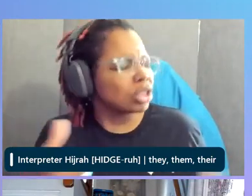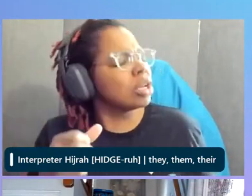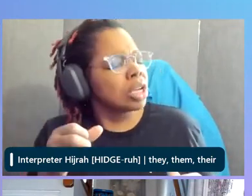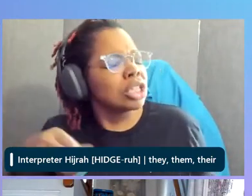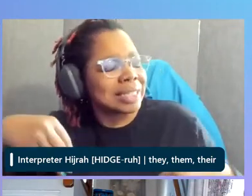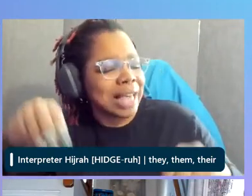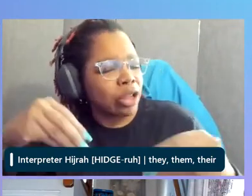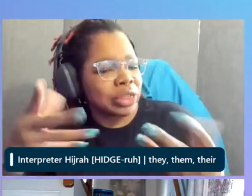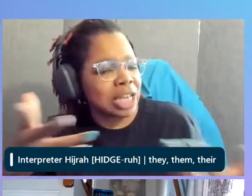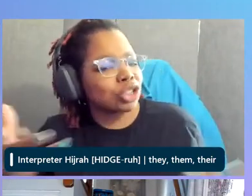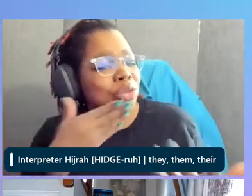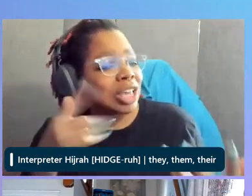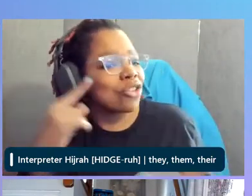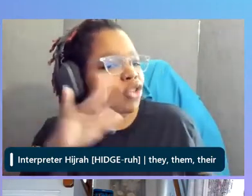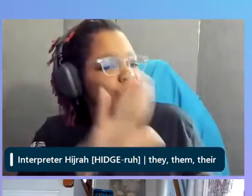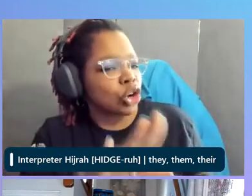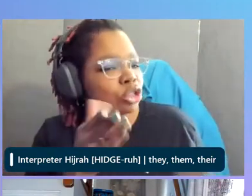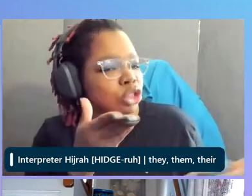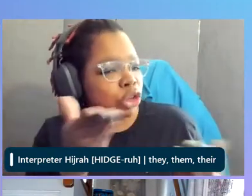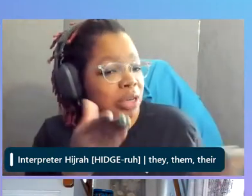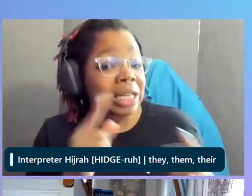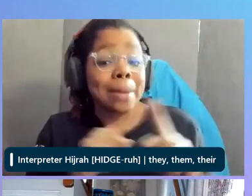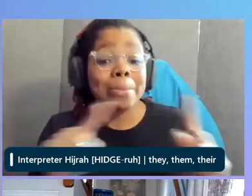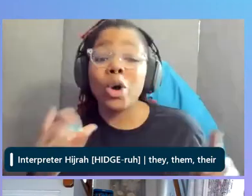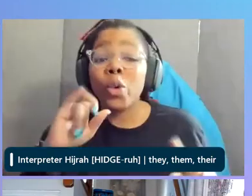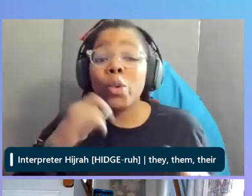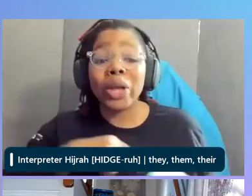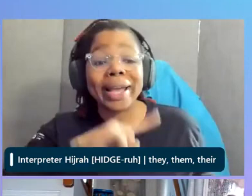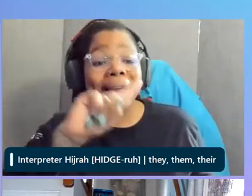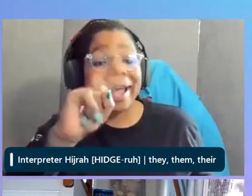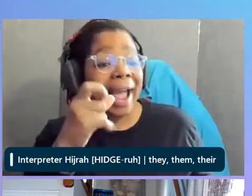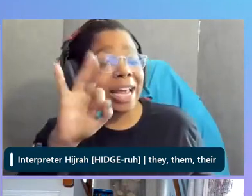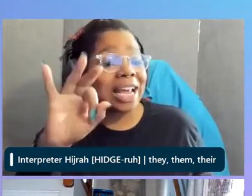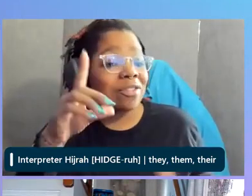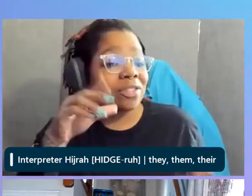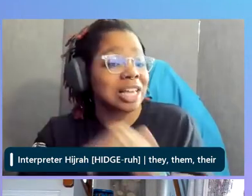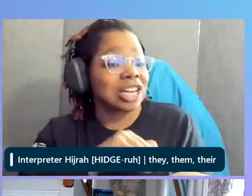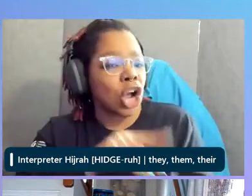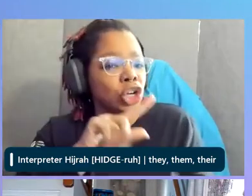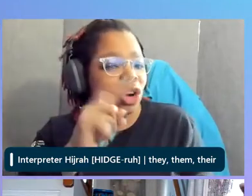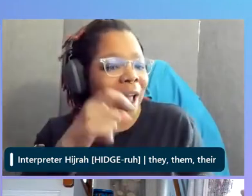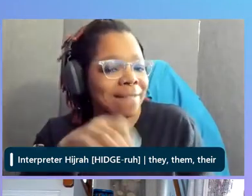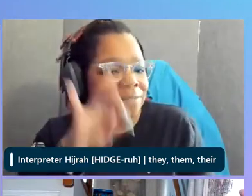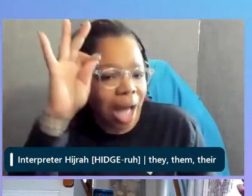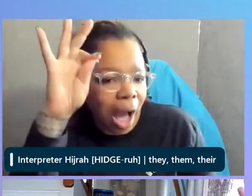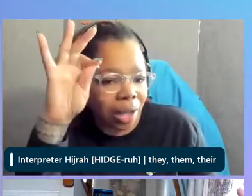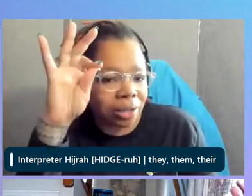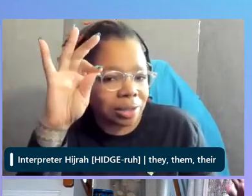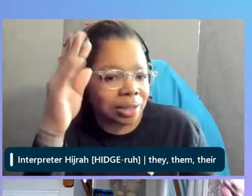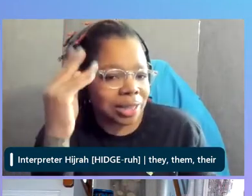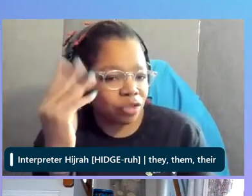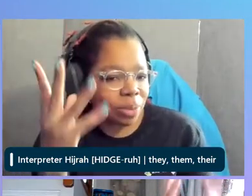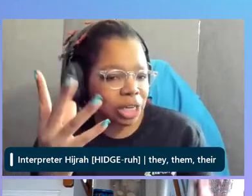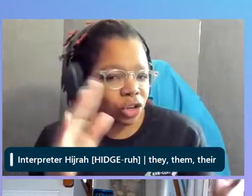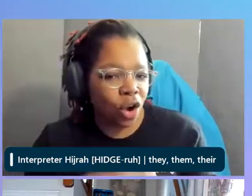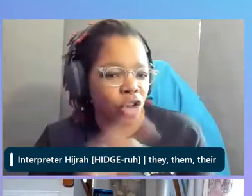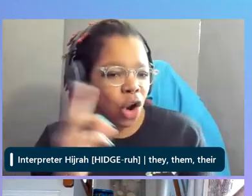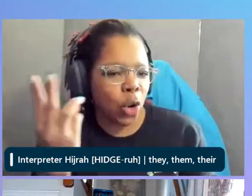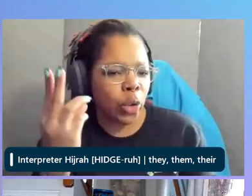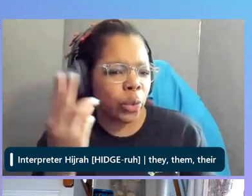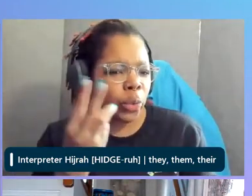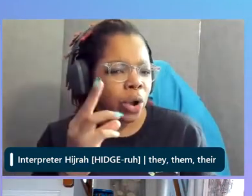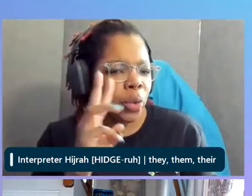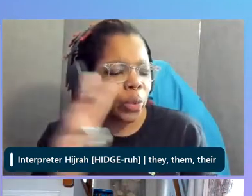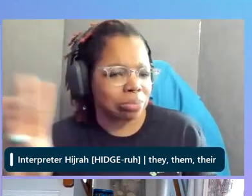But we also can't do it if the doctor can't actually find the prescribing information because they're going through the